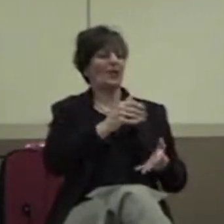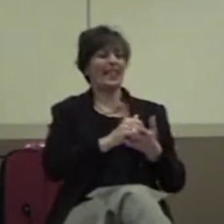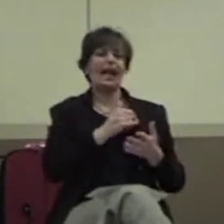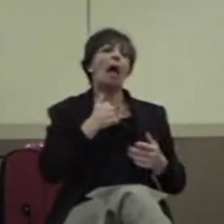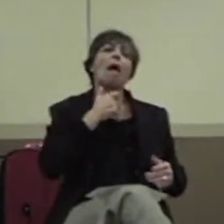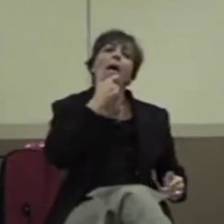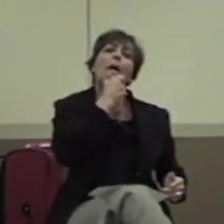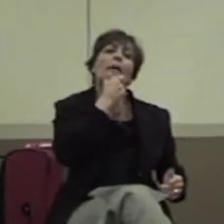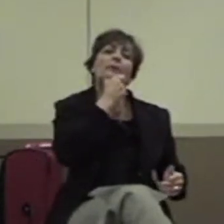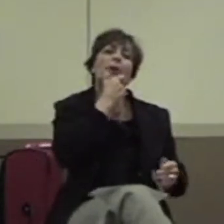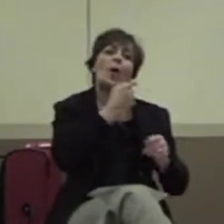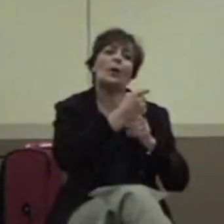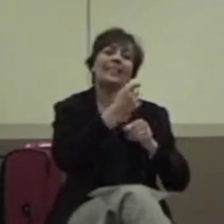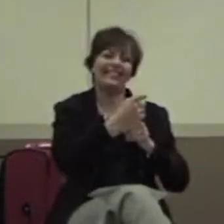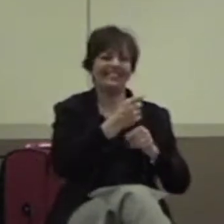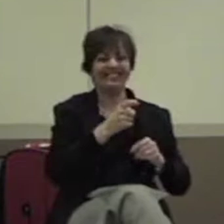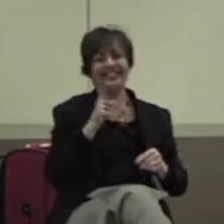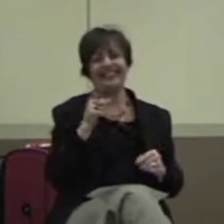joke.